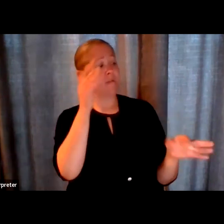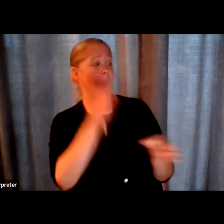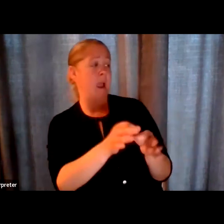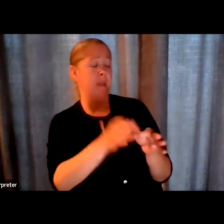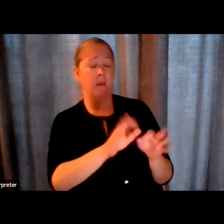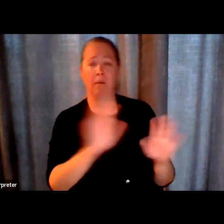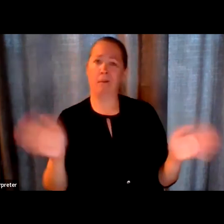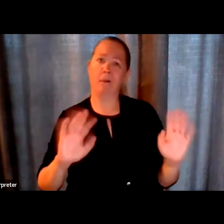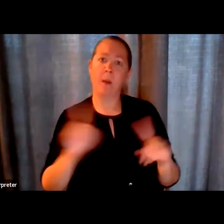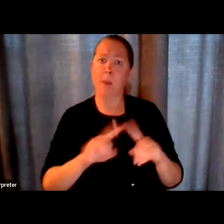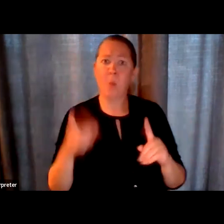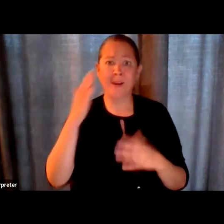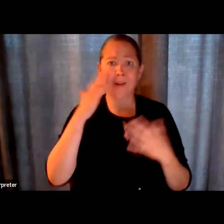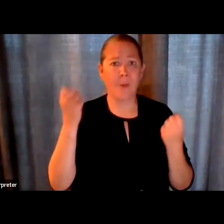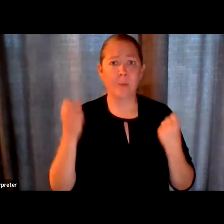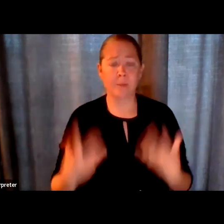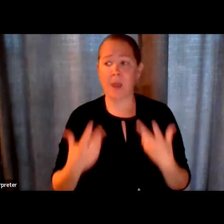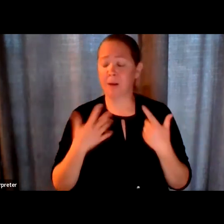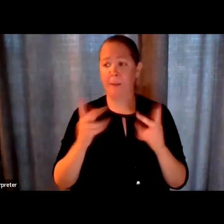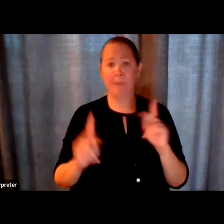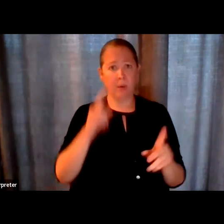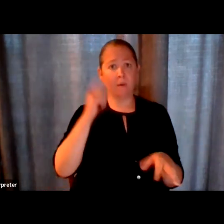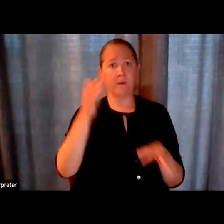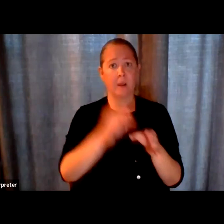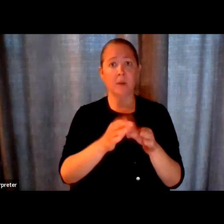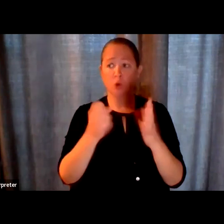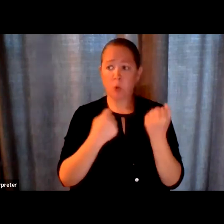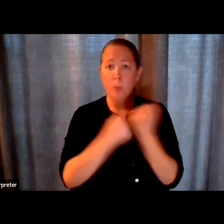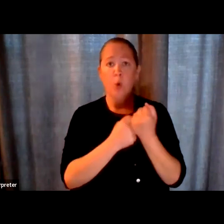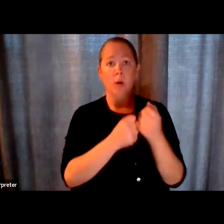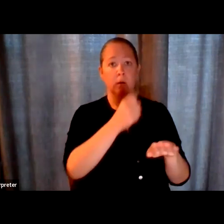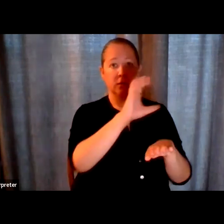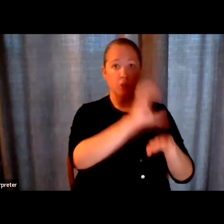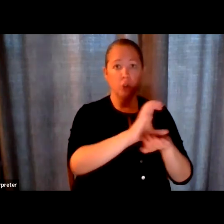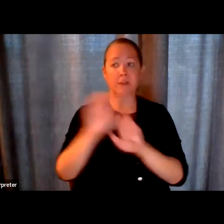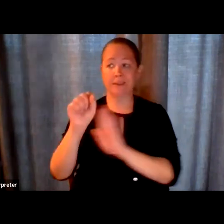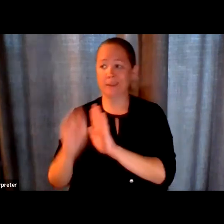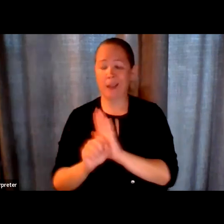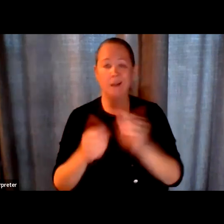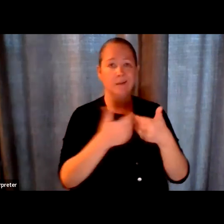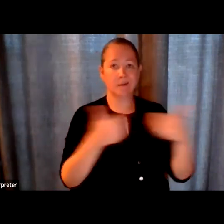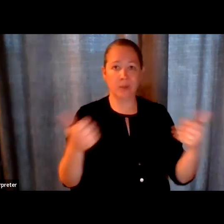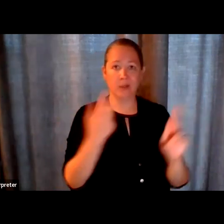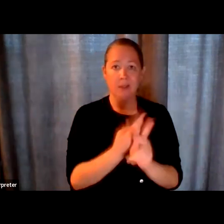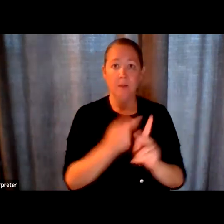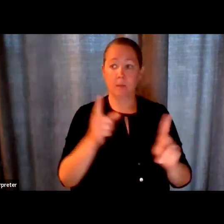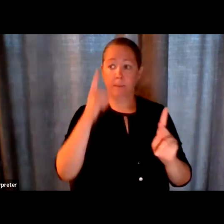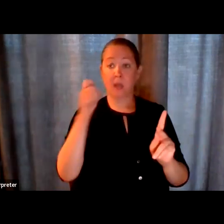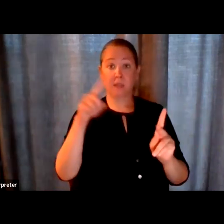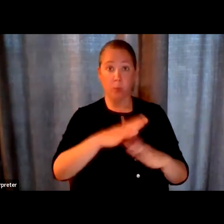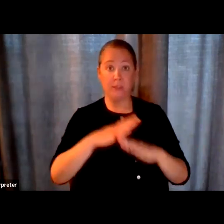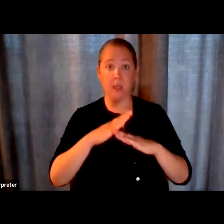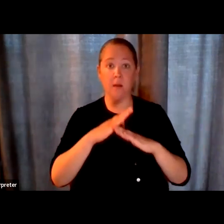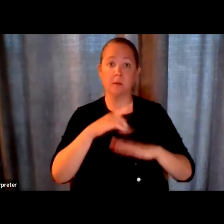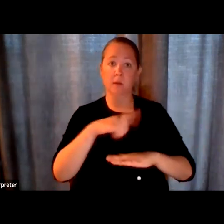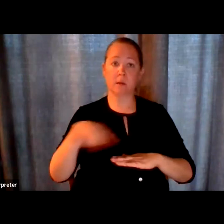many people of faith do support keeping church and state separate because it protects, you know, them. Can you talk about how you and other